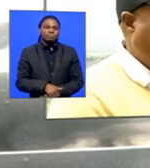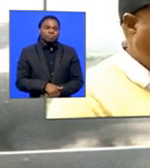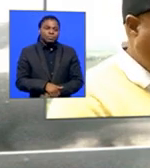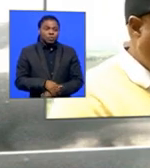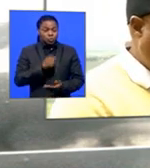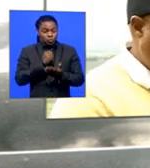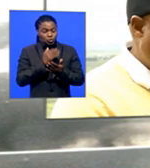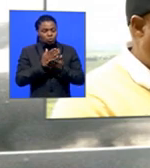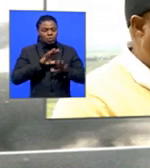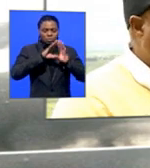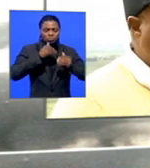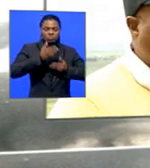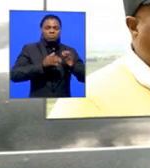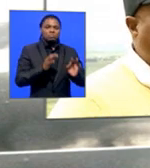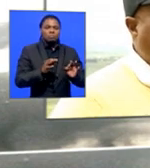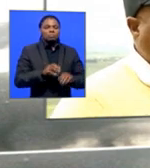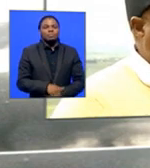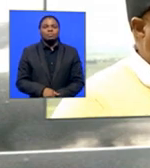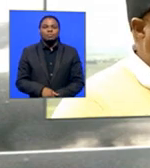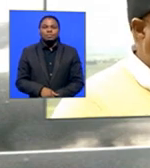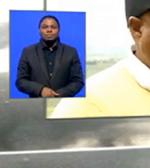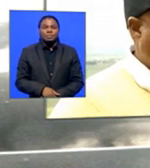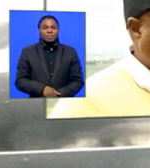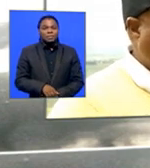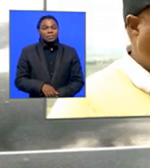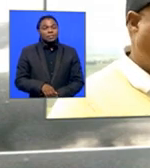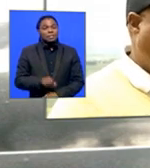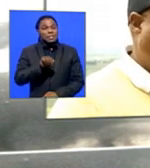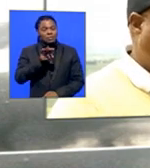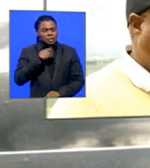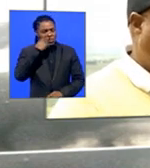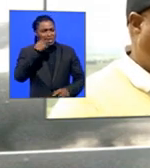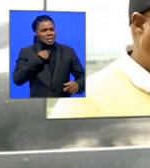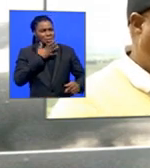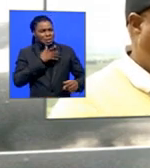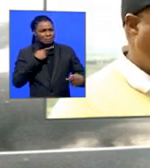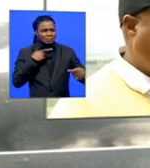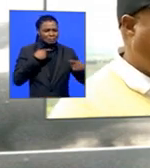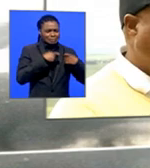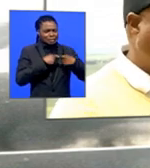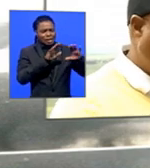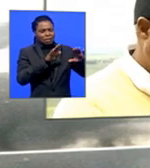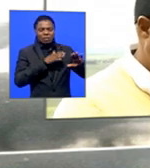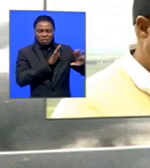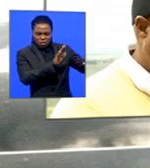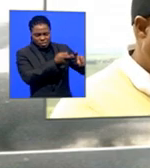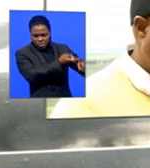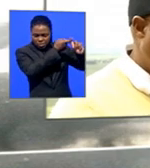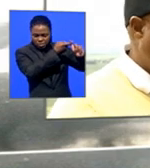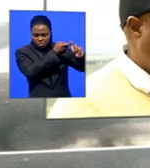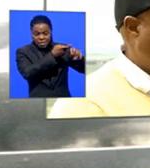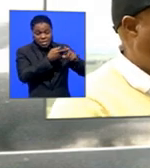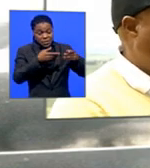so that kusetyenzwe kakuhle. Nomuntu ofuna ukulwa kuthiwa no lo mlolo sawubona emva komsebenzi.